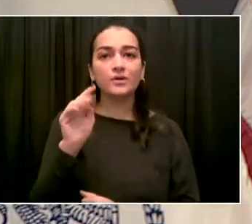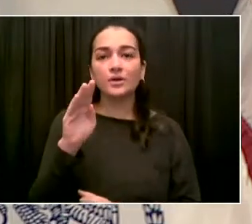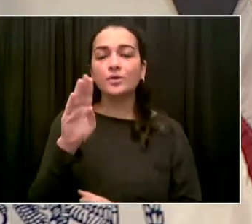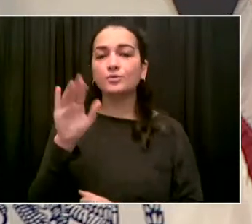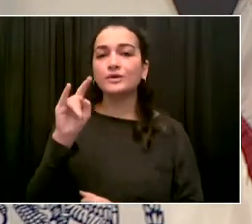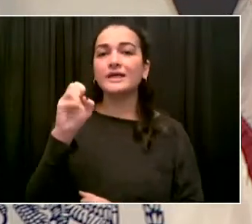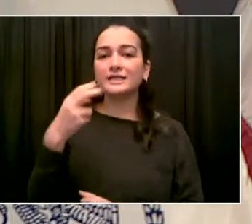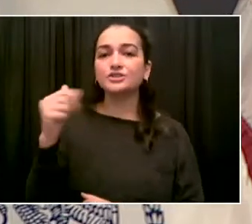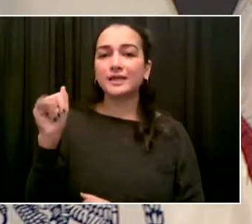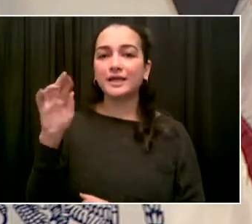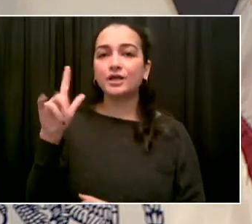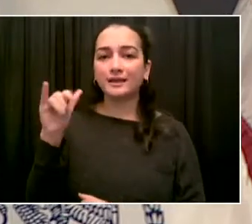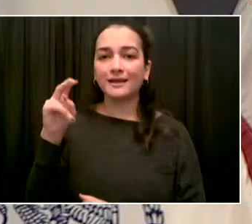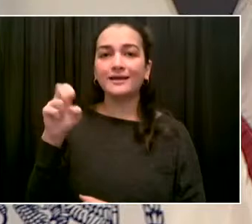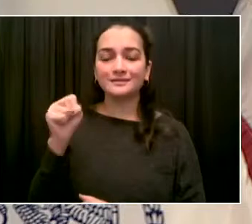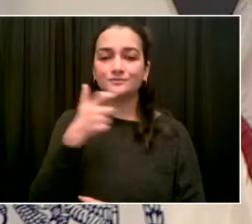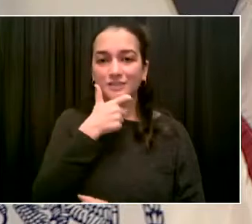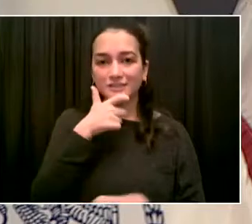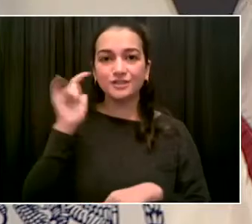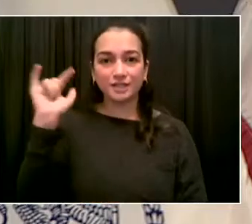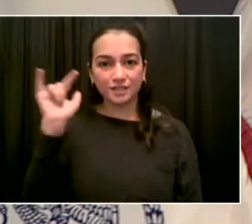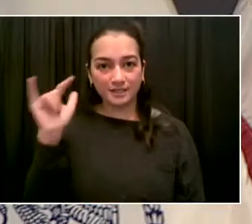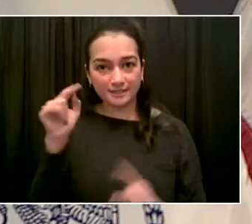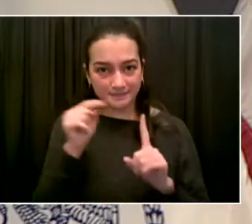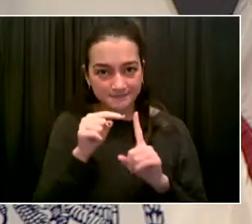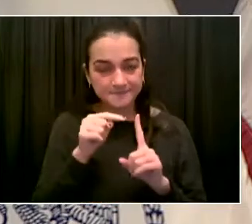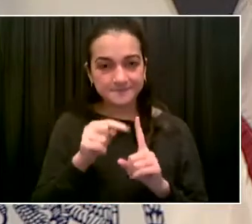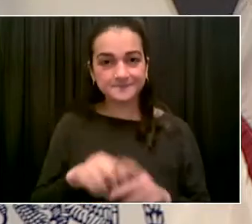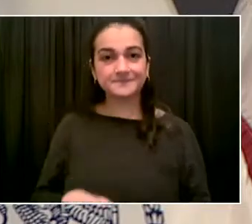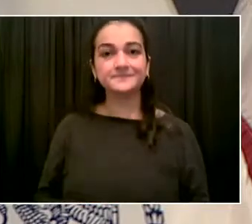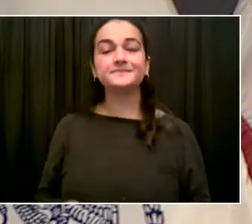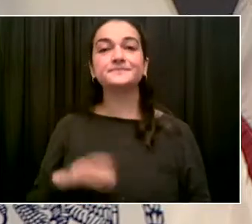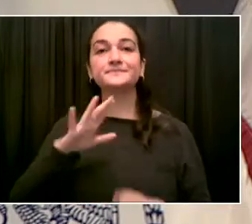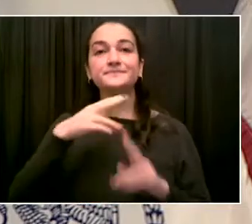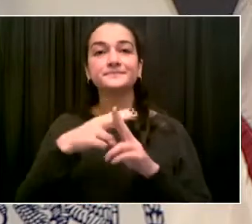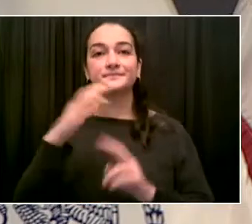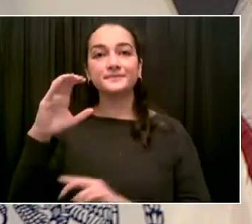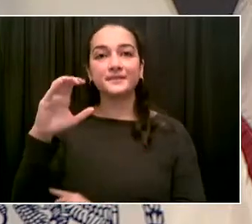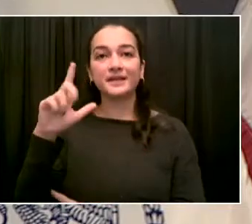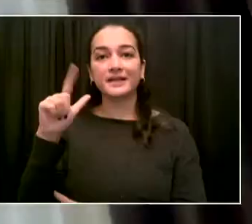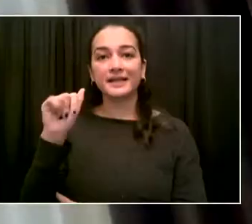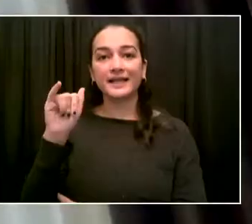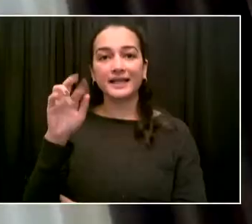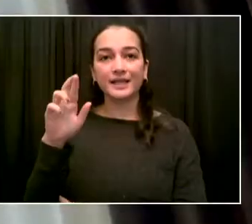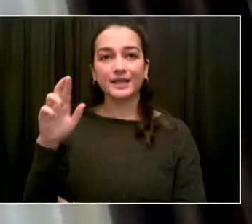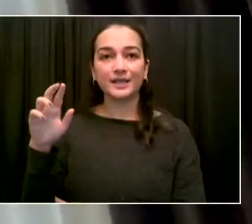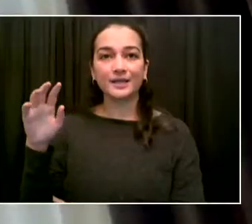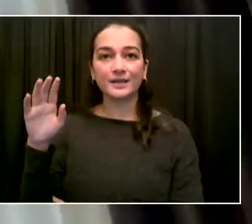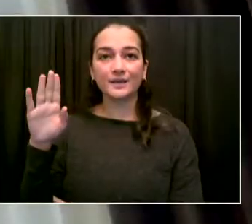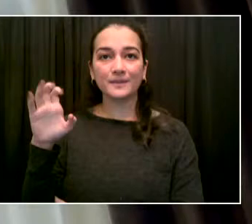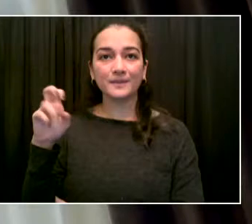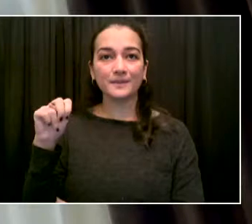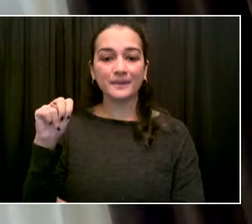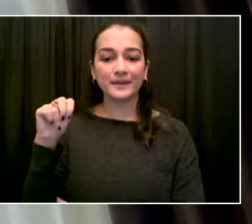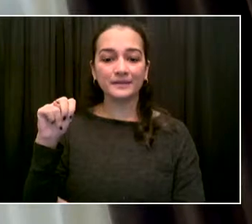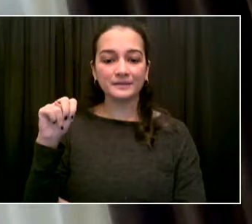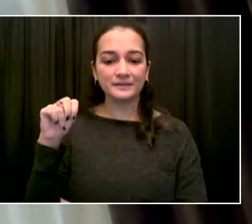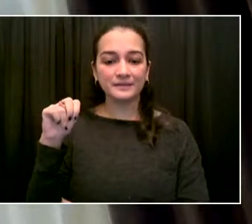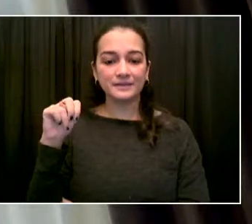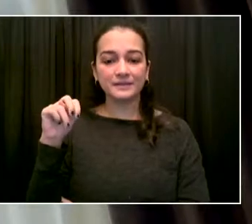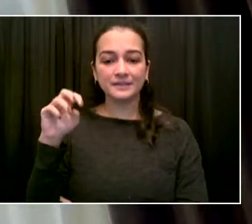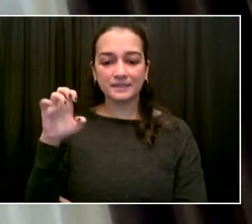Thank you, Mr. Mayor, and thank you for inviting me to be on the call with you and Fred today. It's a real honour to be here